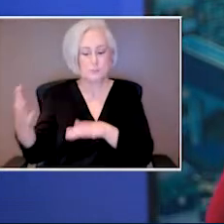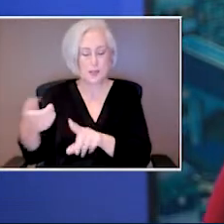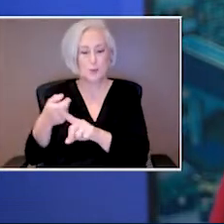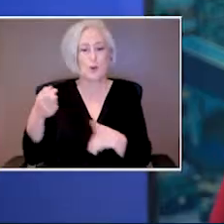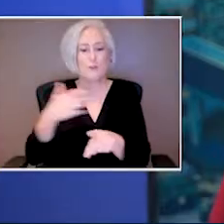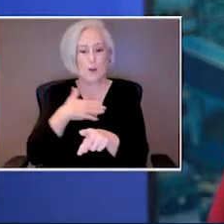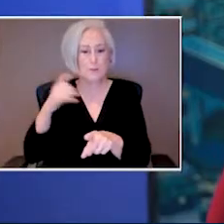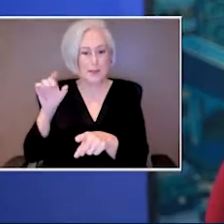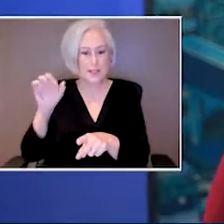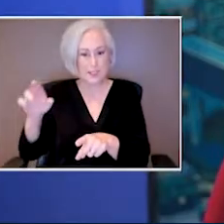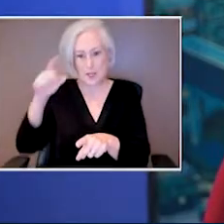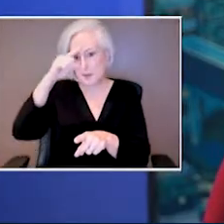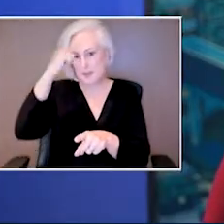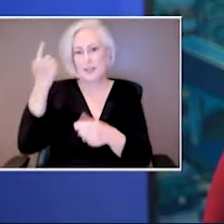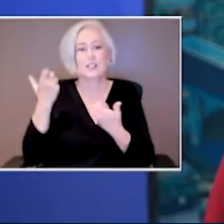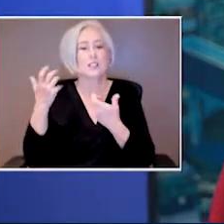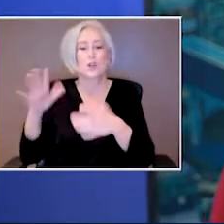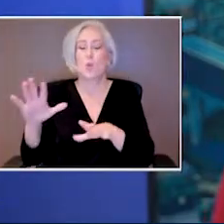didn't want to treat it.